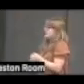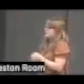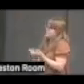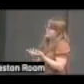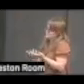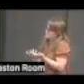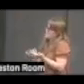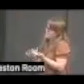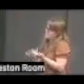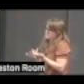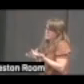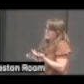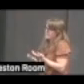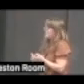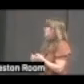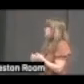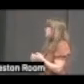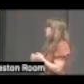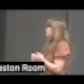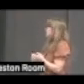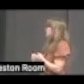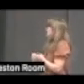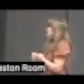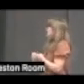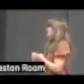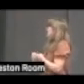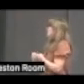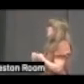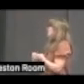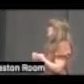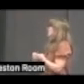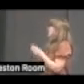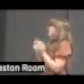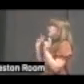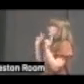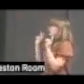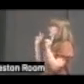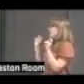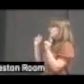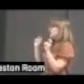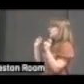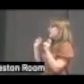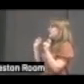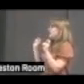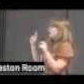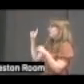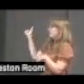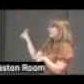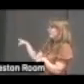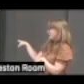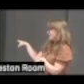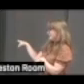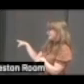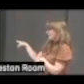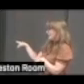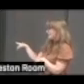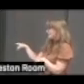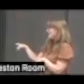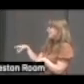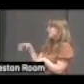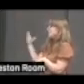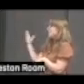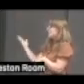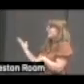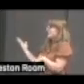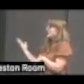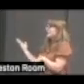to risk them dying in captivity. So my non-preferreds were more like these guys. They